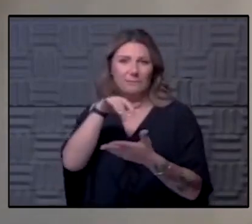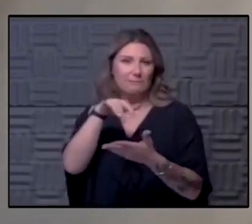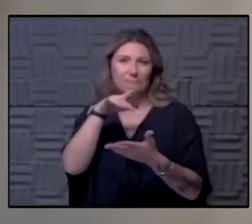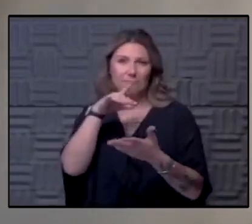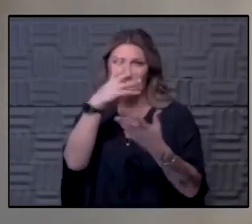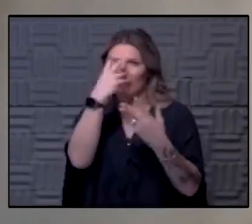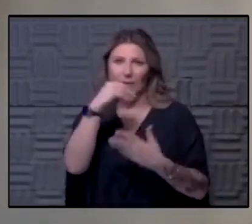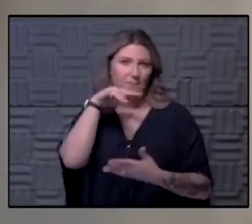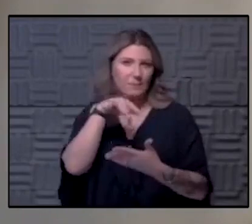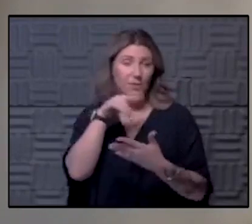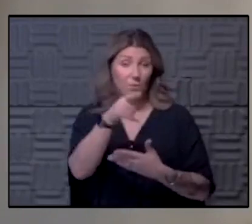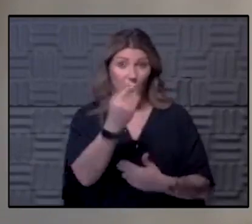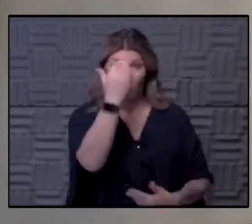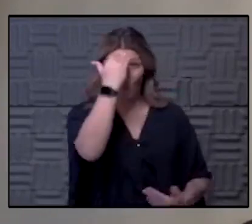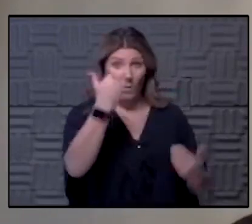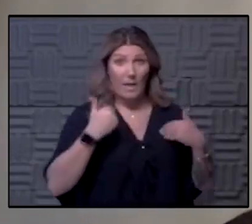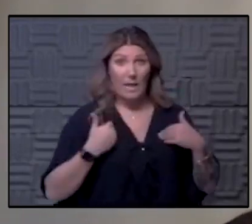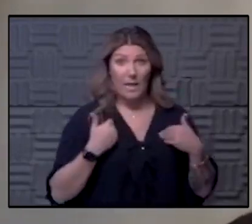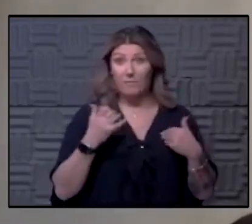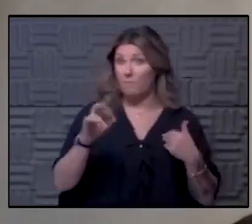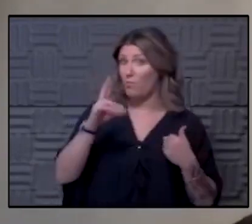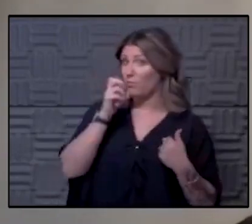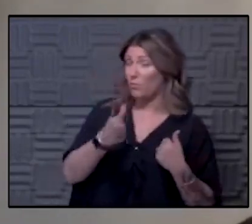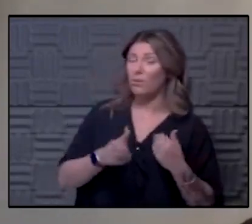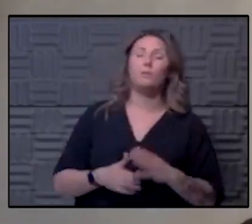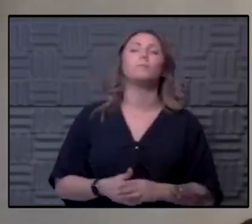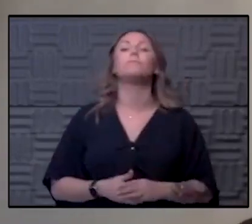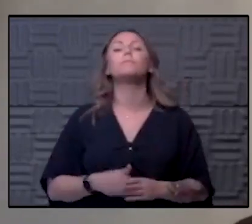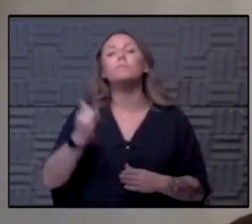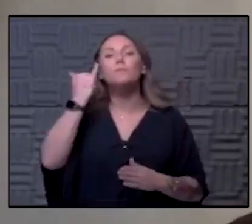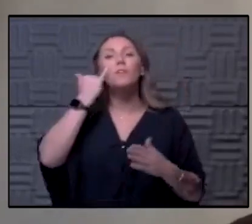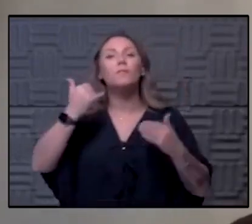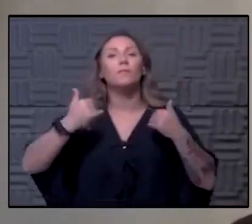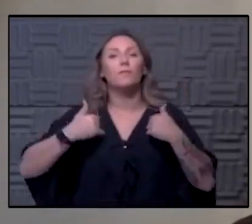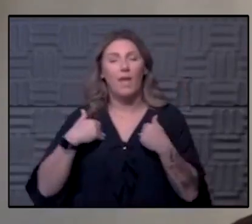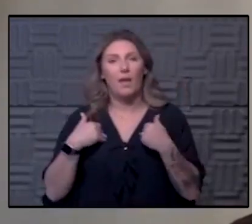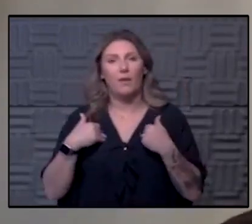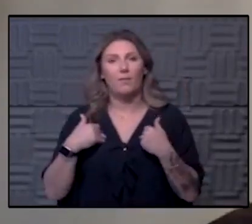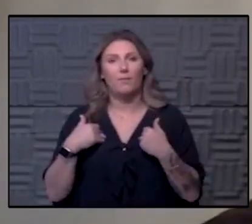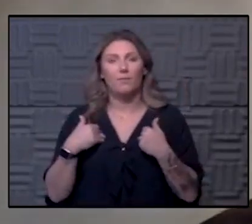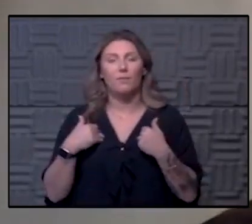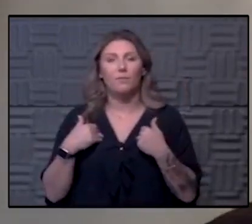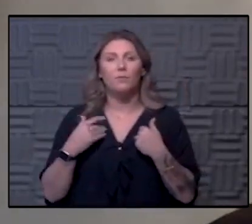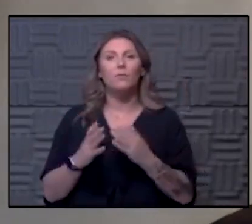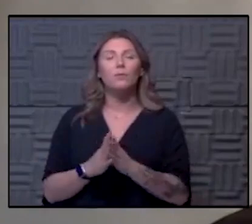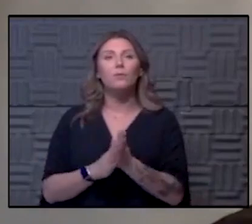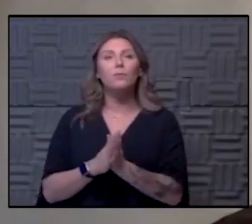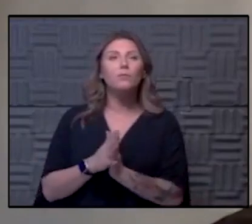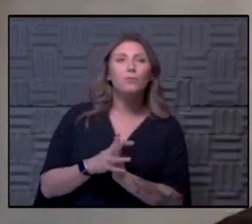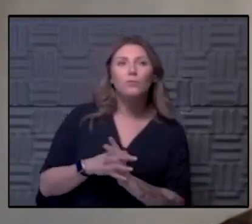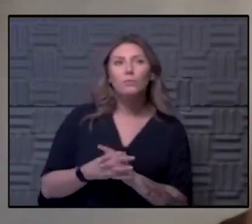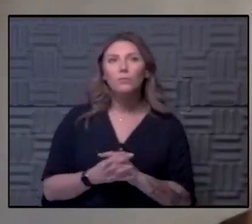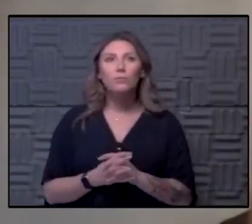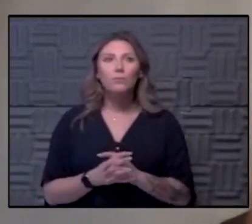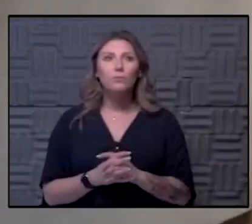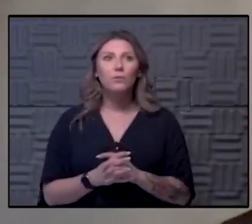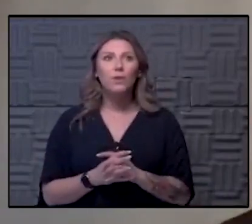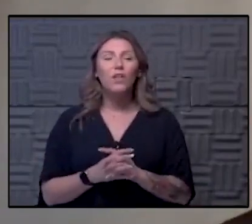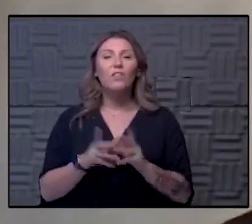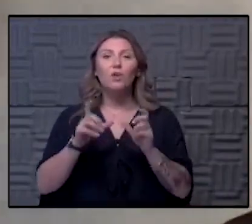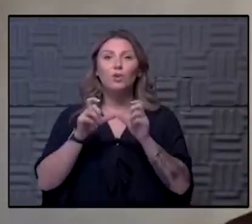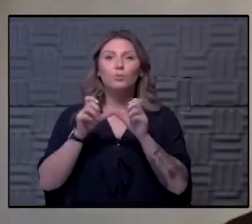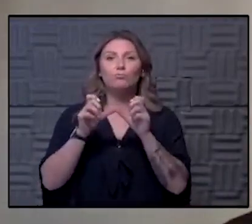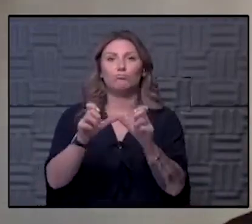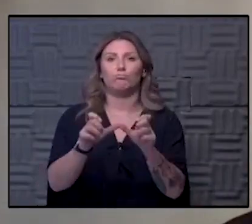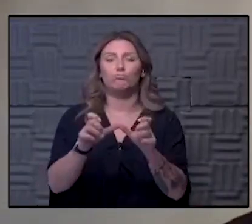You just know if you have it? Yeah, if you have it, so there's acute insomnia